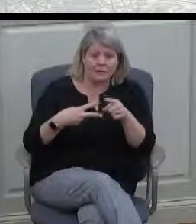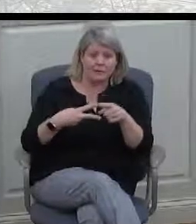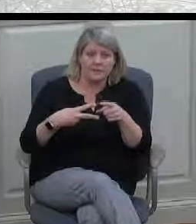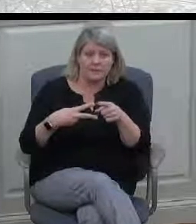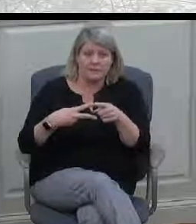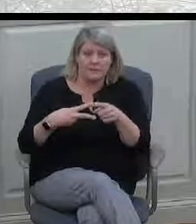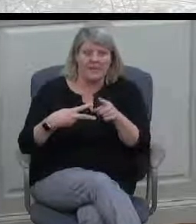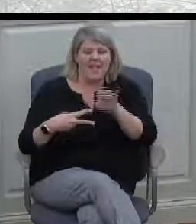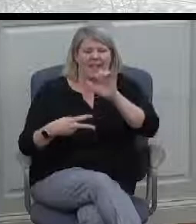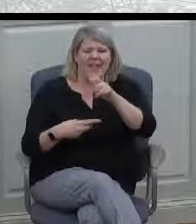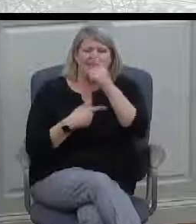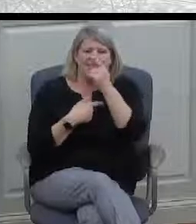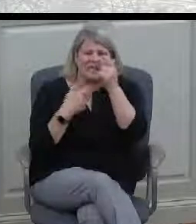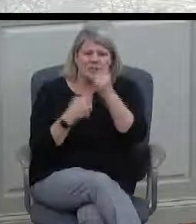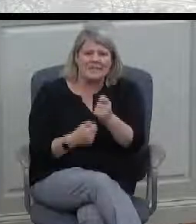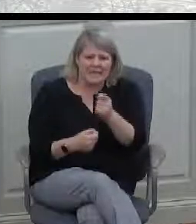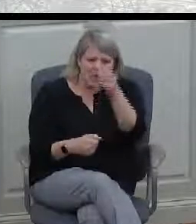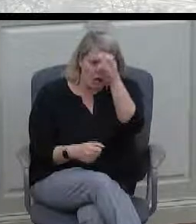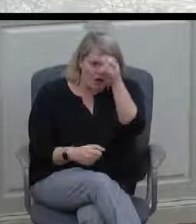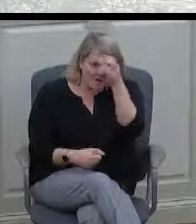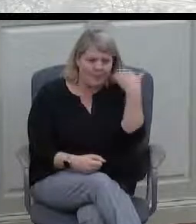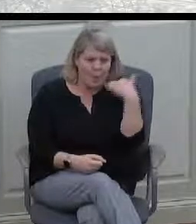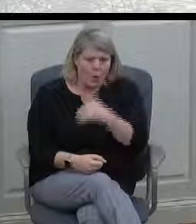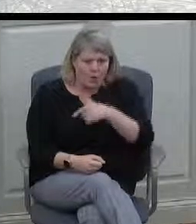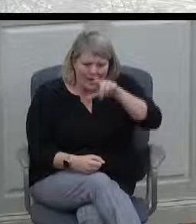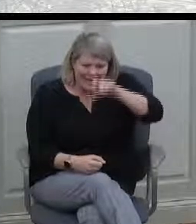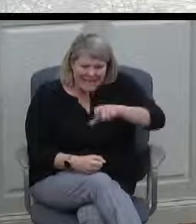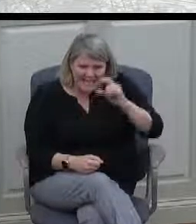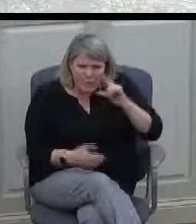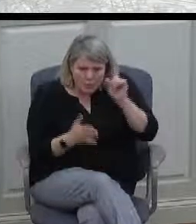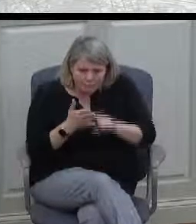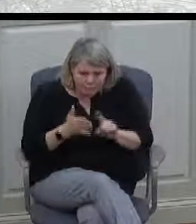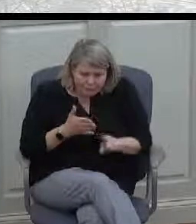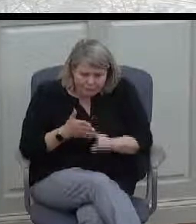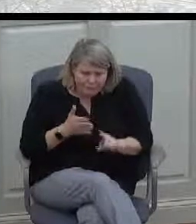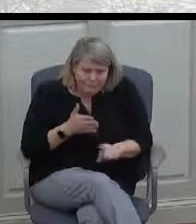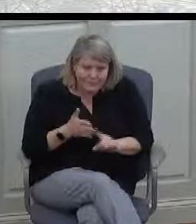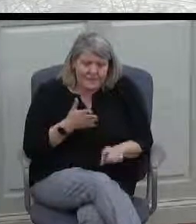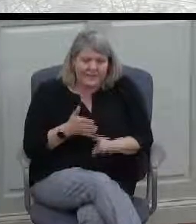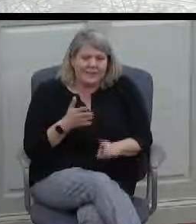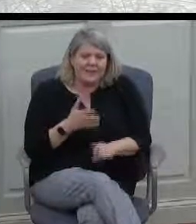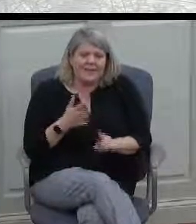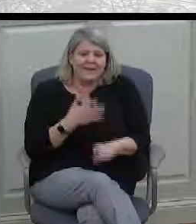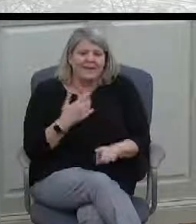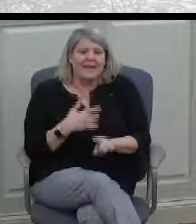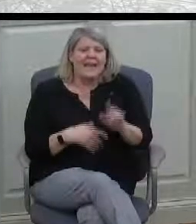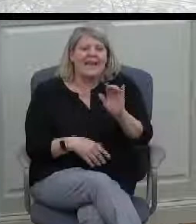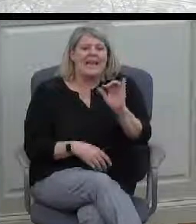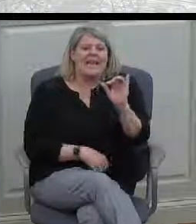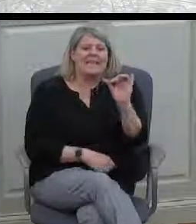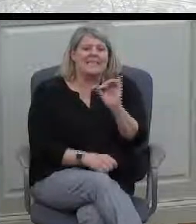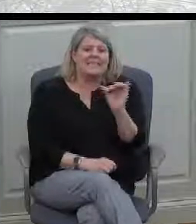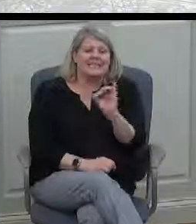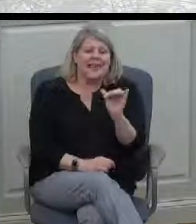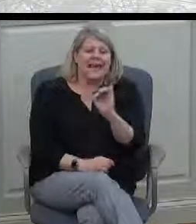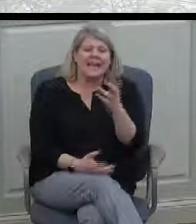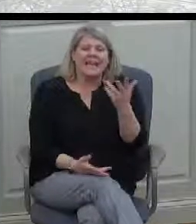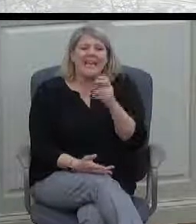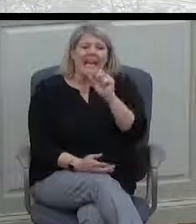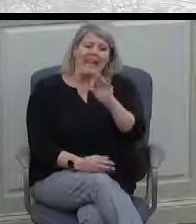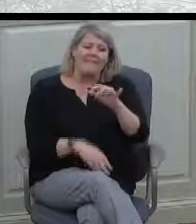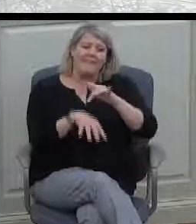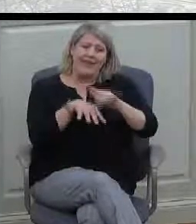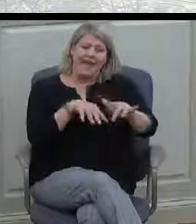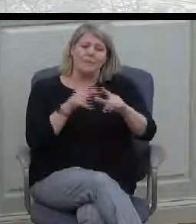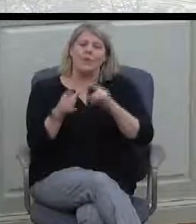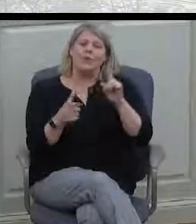an interesting concept that we need to dig into more. Parking is like water flows. If it's available, it gets filled, right? So